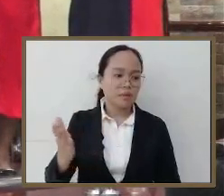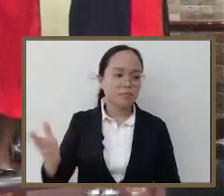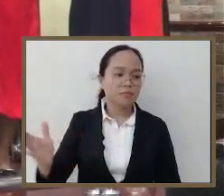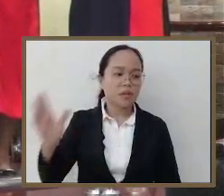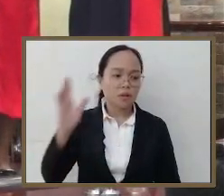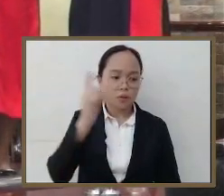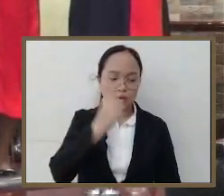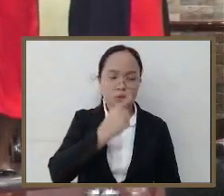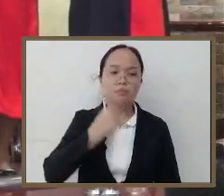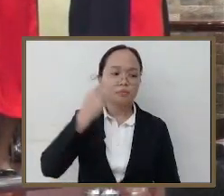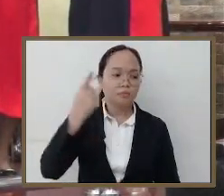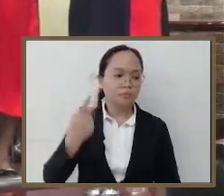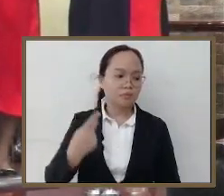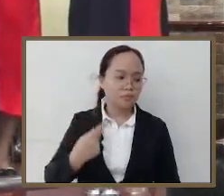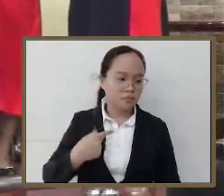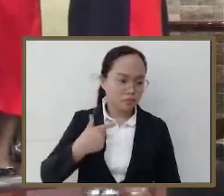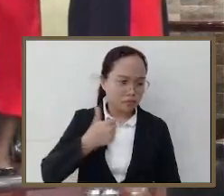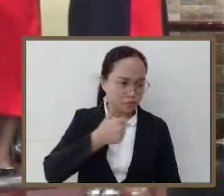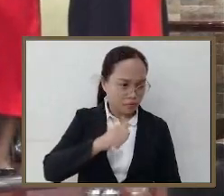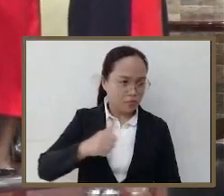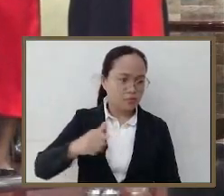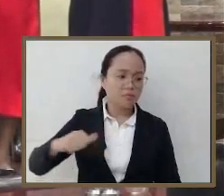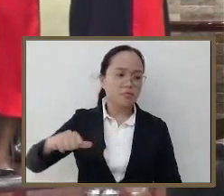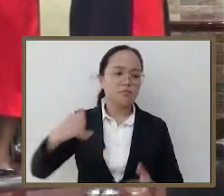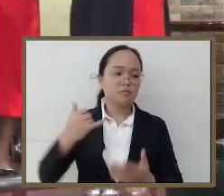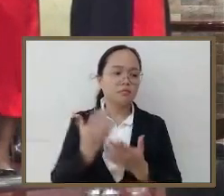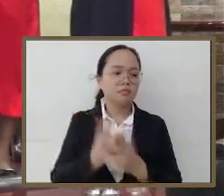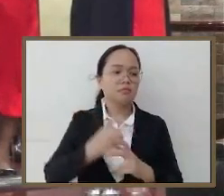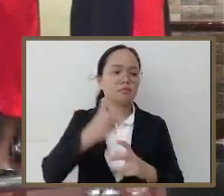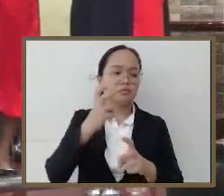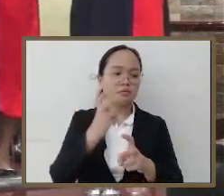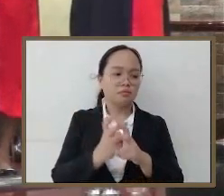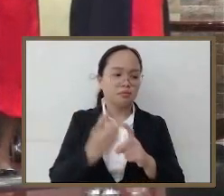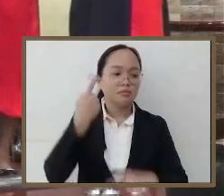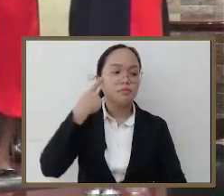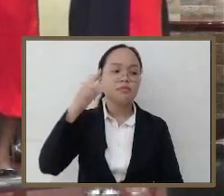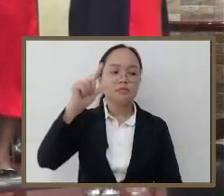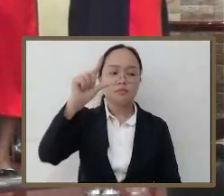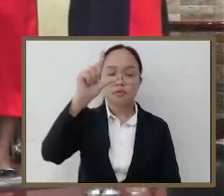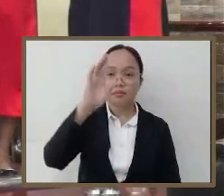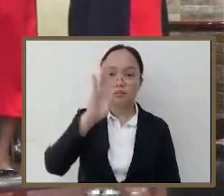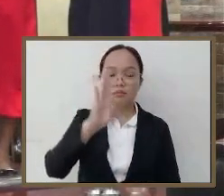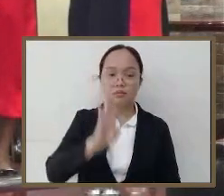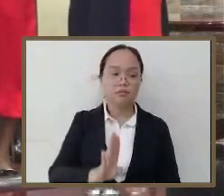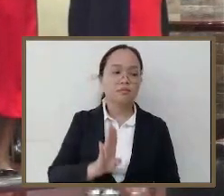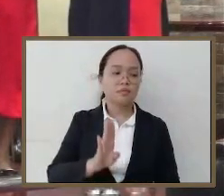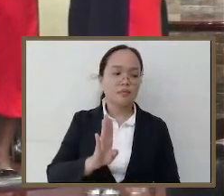you is anything too hard for